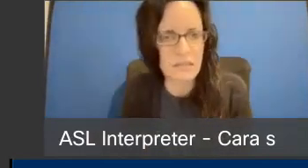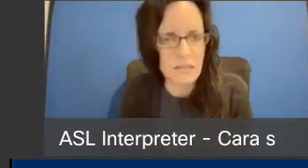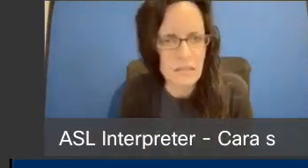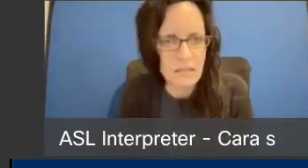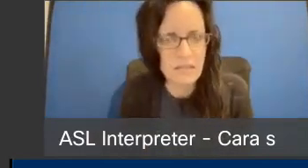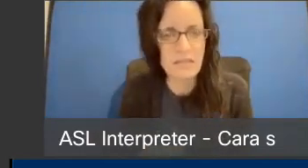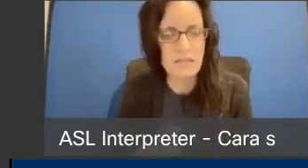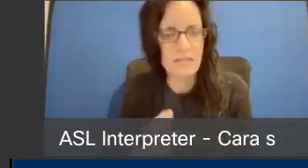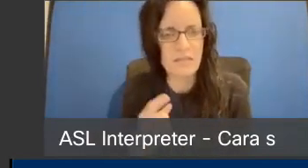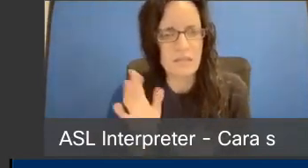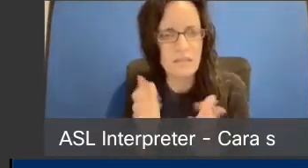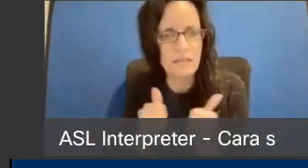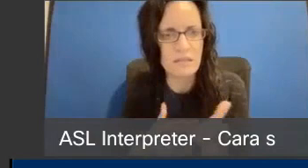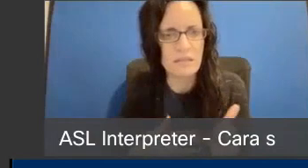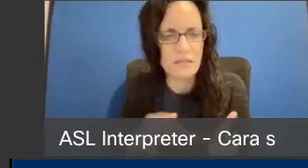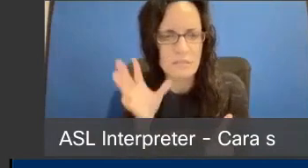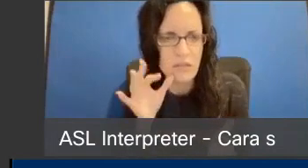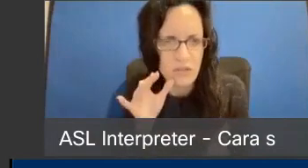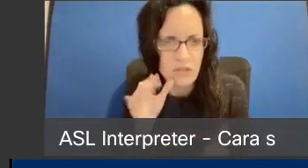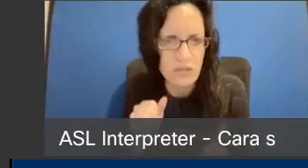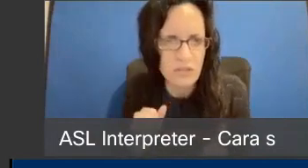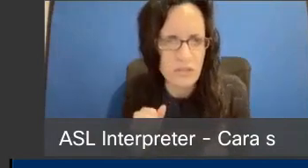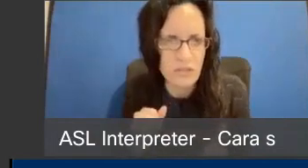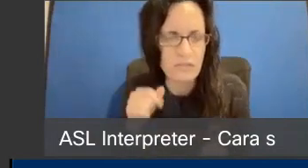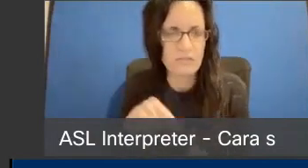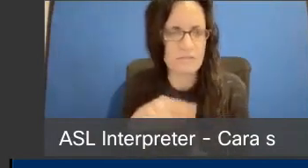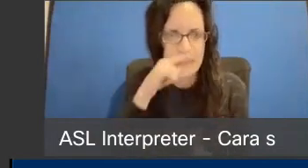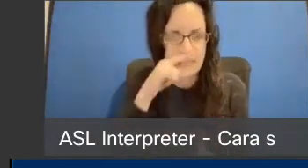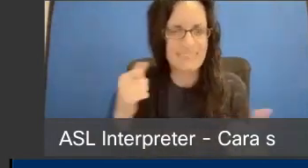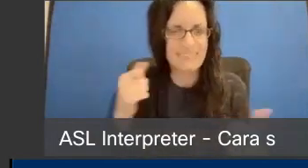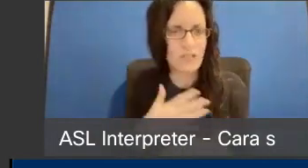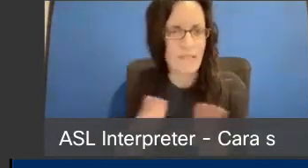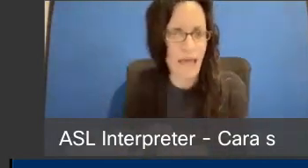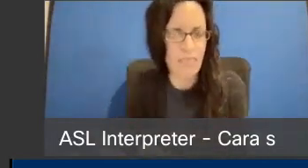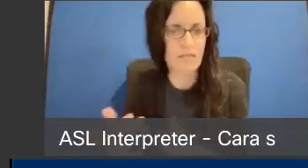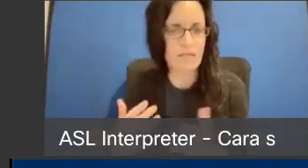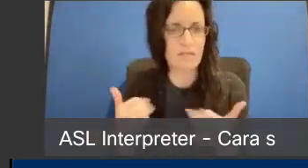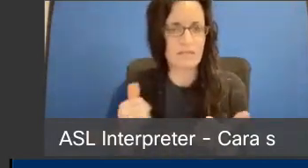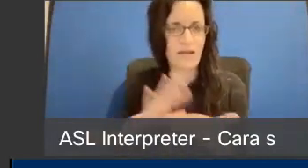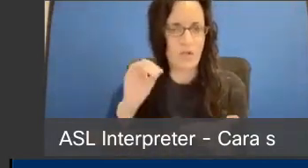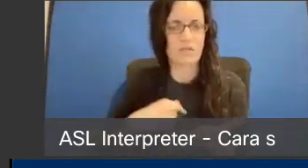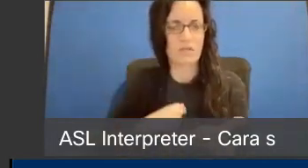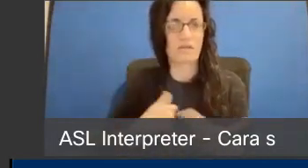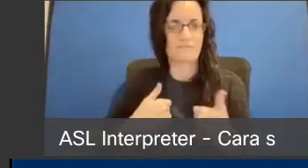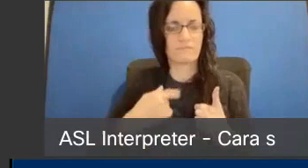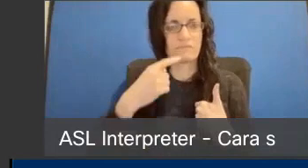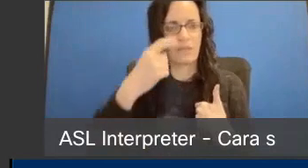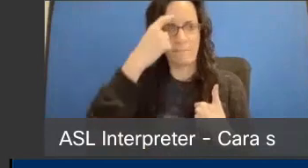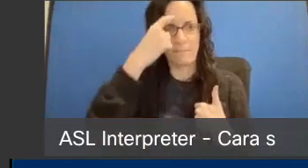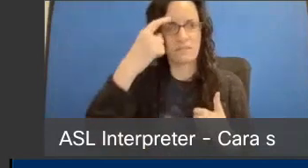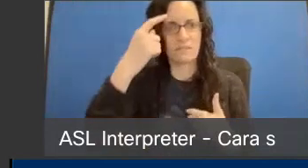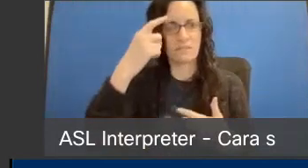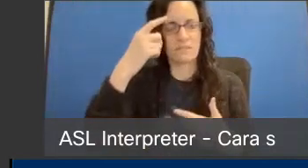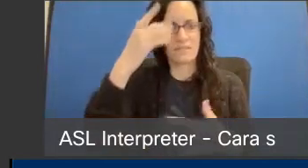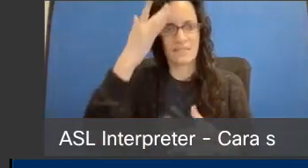mother, this 15-year-old kid, scared to death, now learning that I have a mental illness. I'm in a